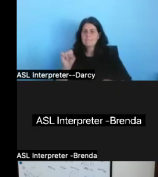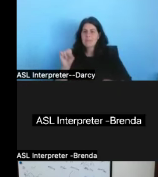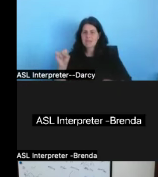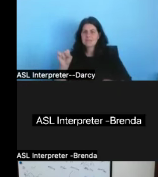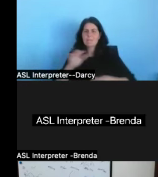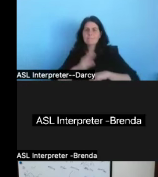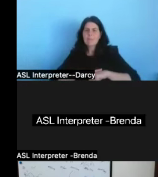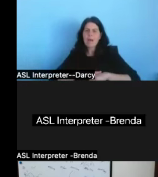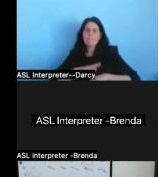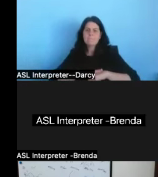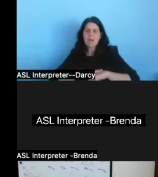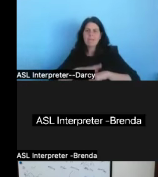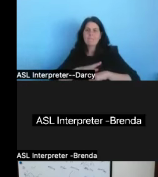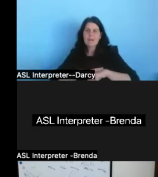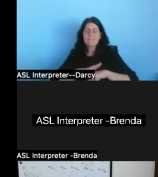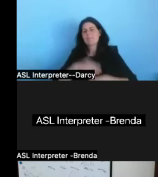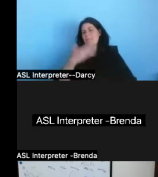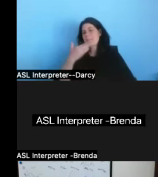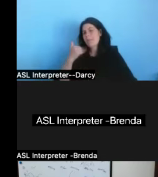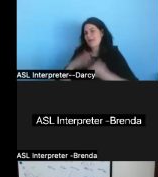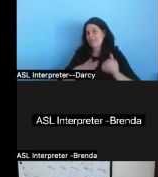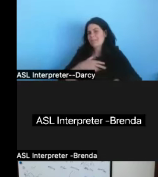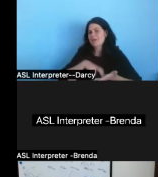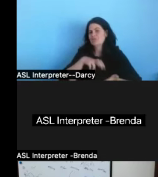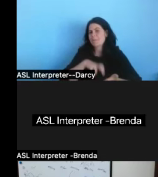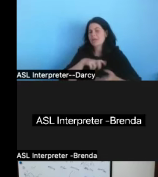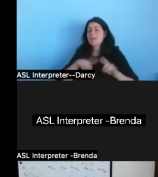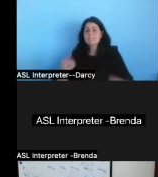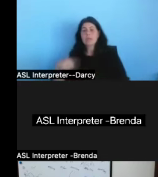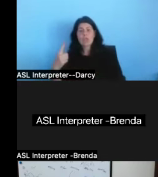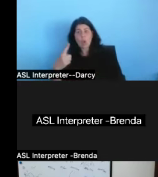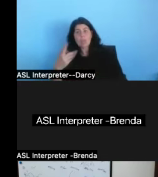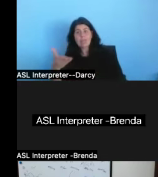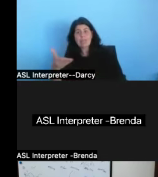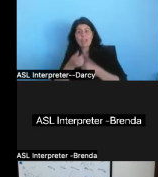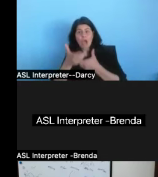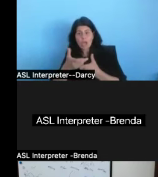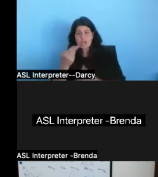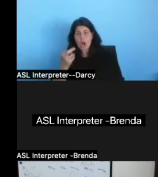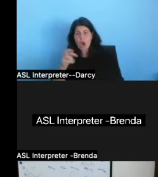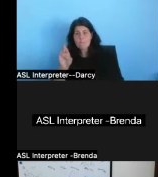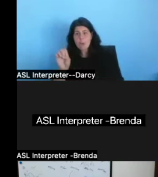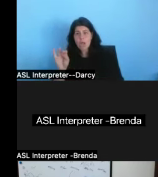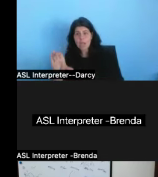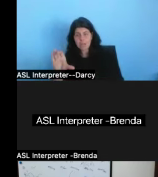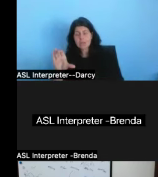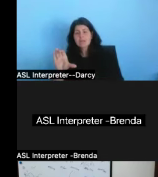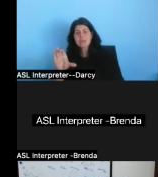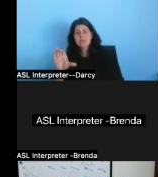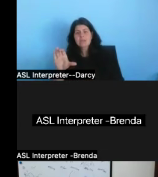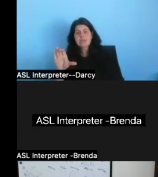B. It was actually better than my jumping, but still only the jumping created the harmonic signal, which was really interesting. But you